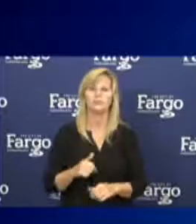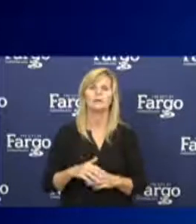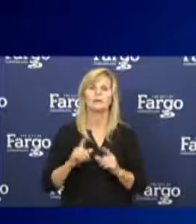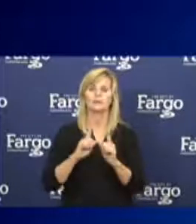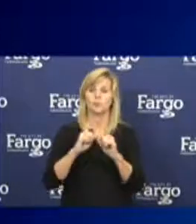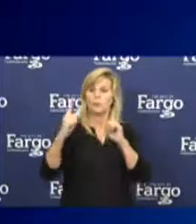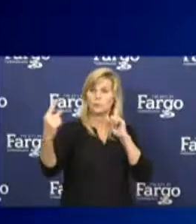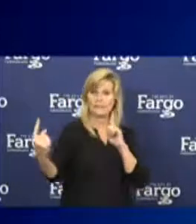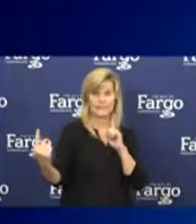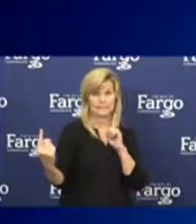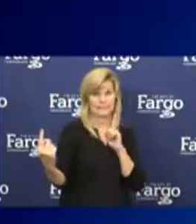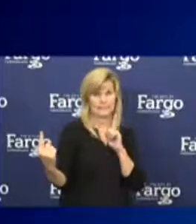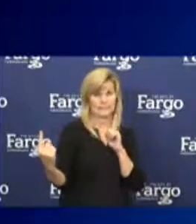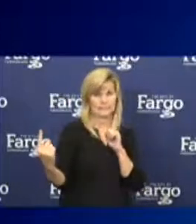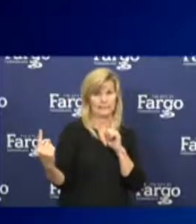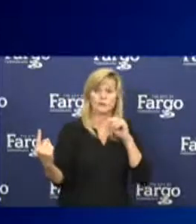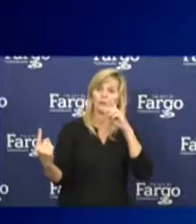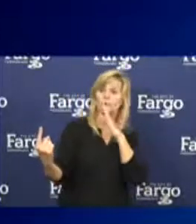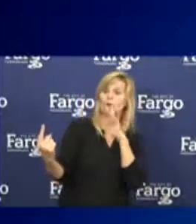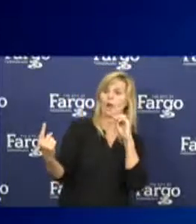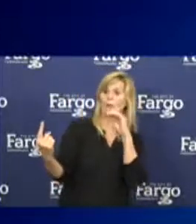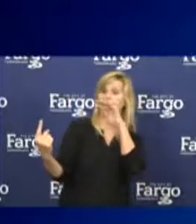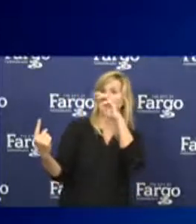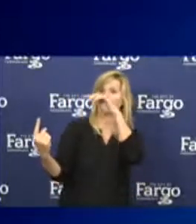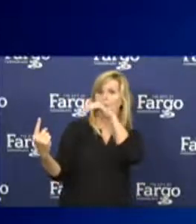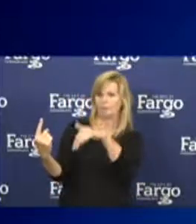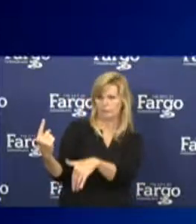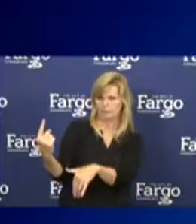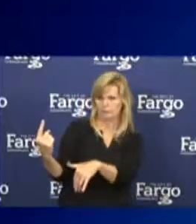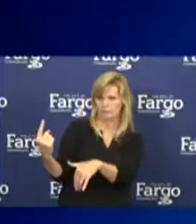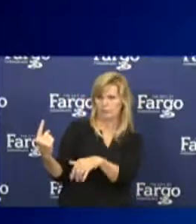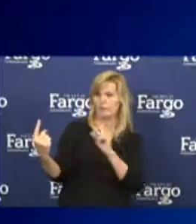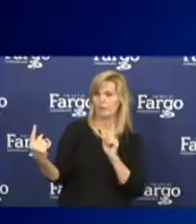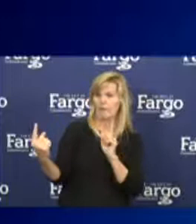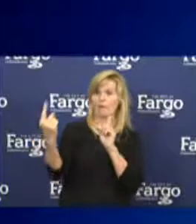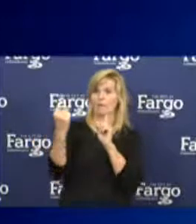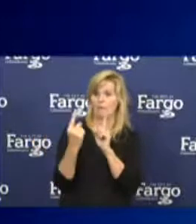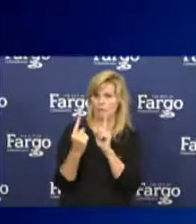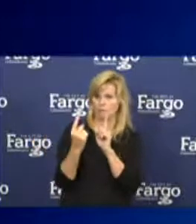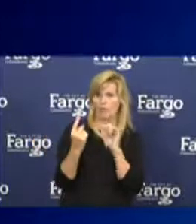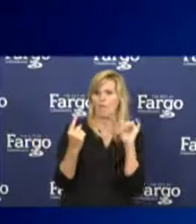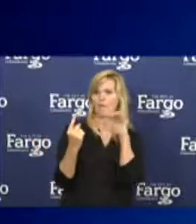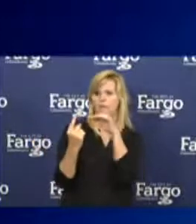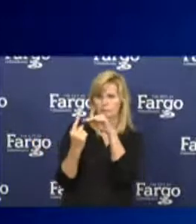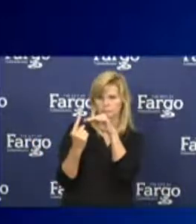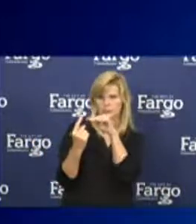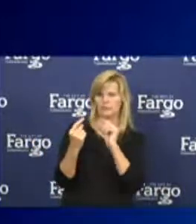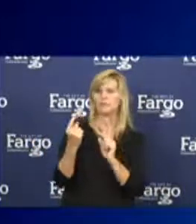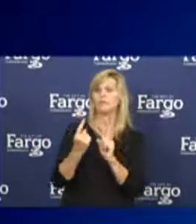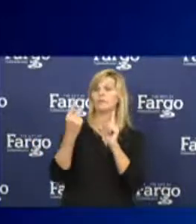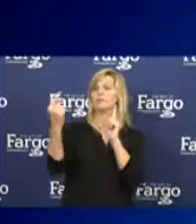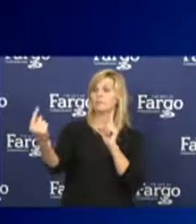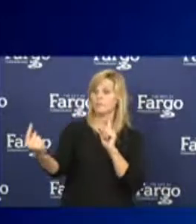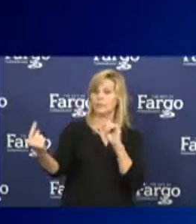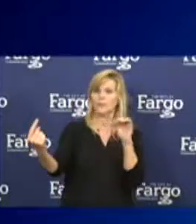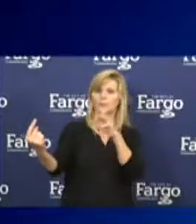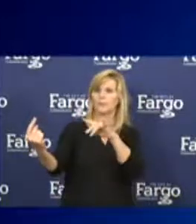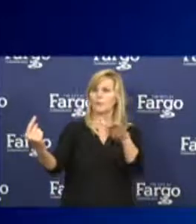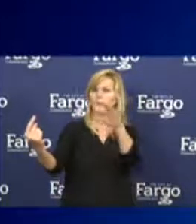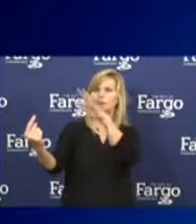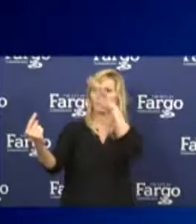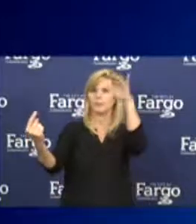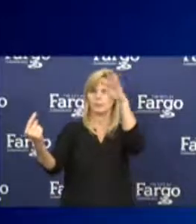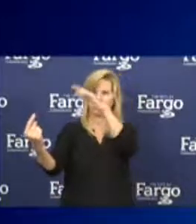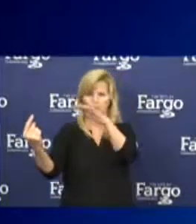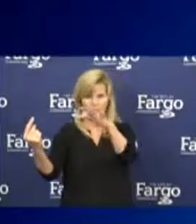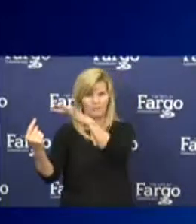Distancing will move you away from these ones, but the smaller droplets can accumulate in the air. And so doing other measures